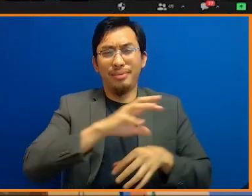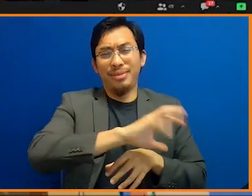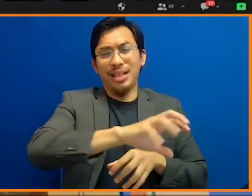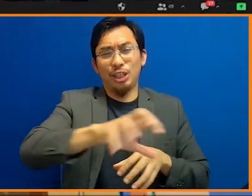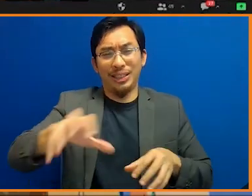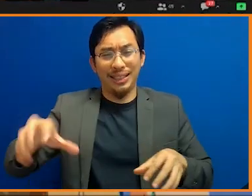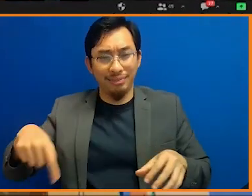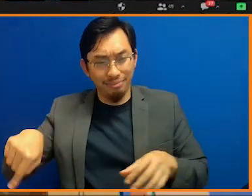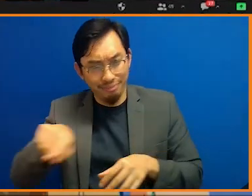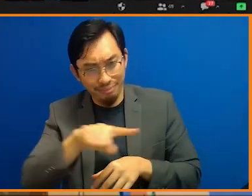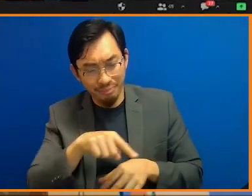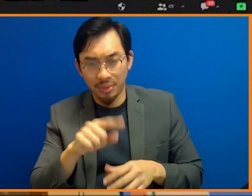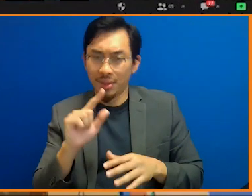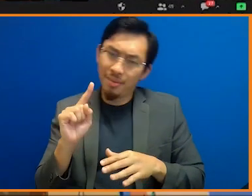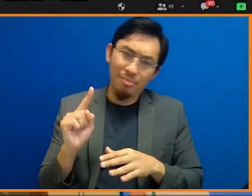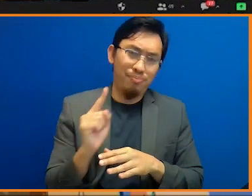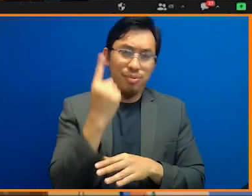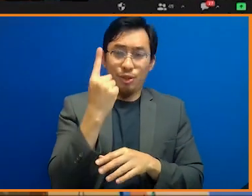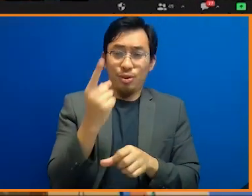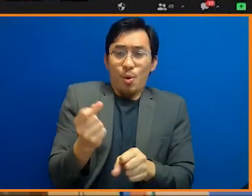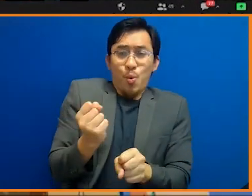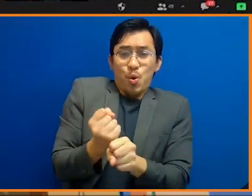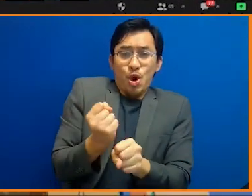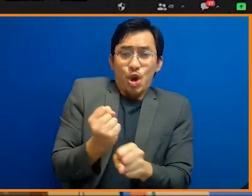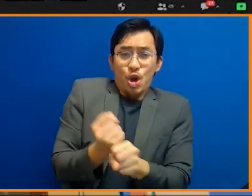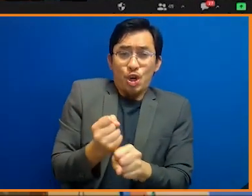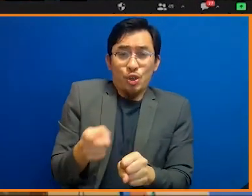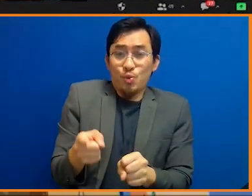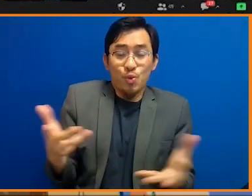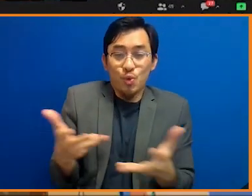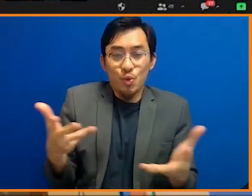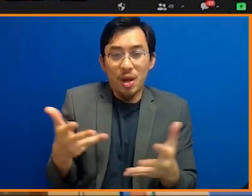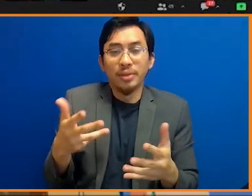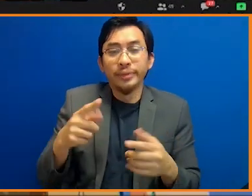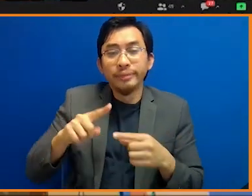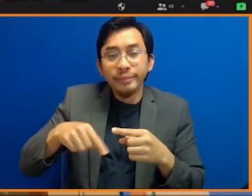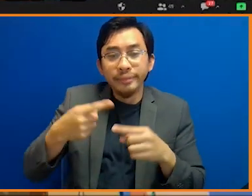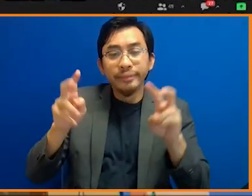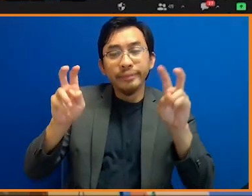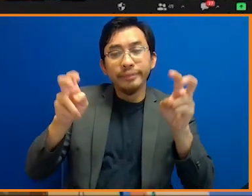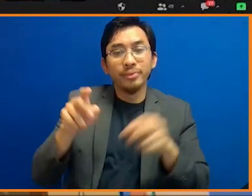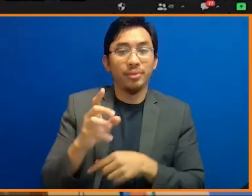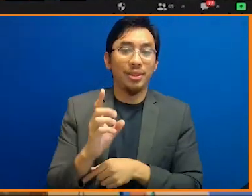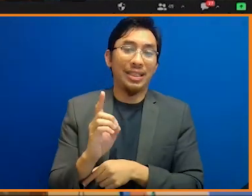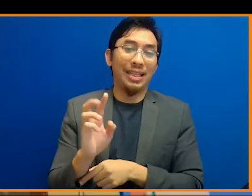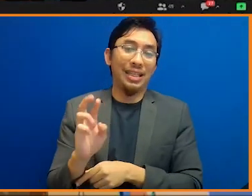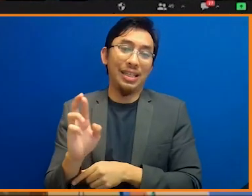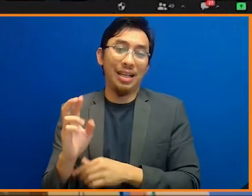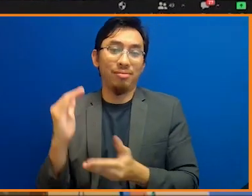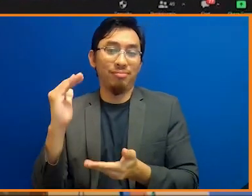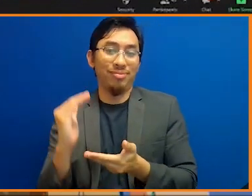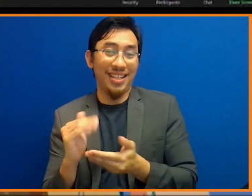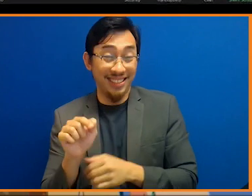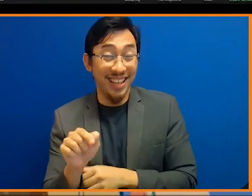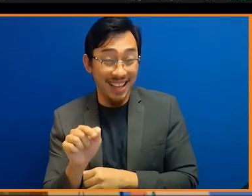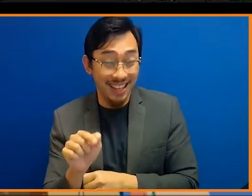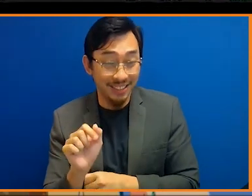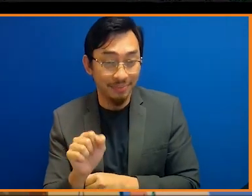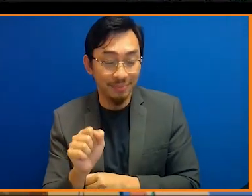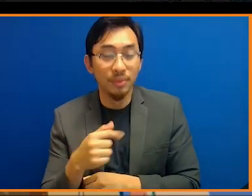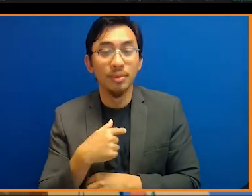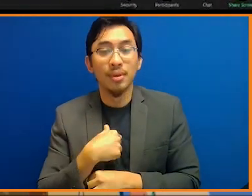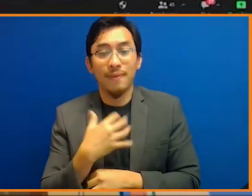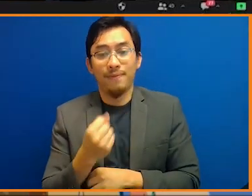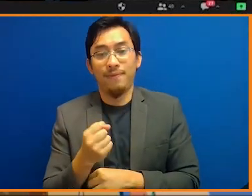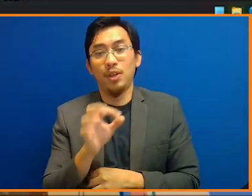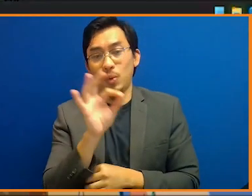adapted in so many countries, right? And the number one priority that this framework has is that understanding the disaster risk. What do